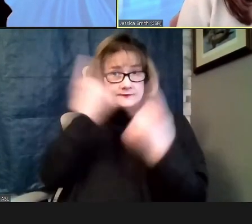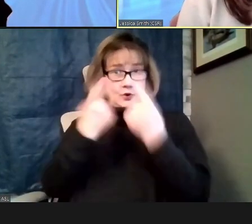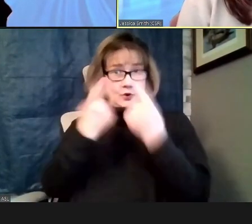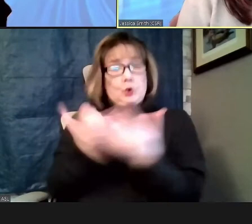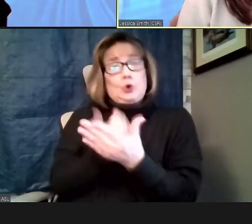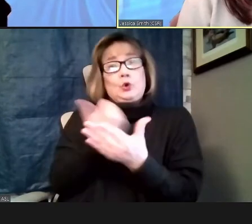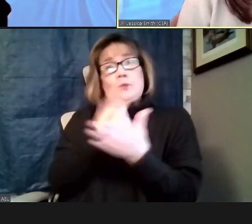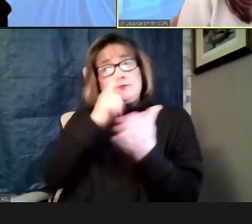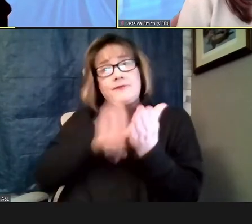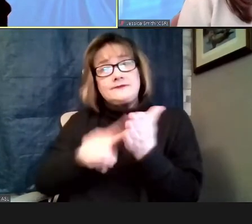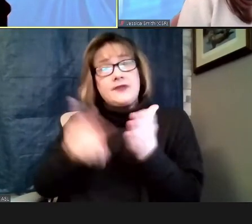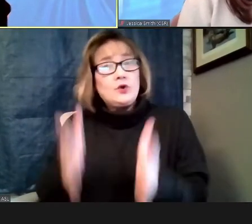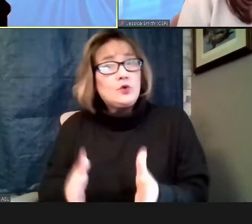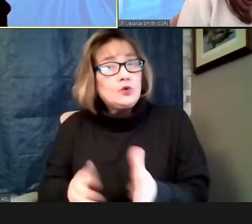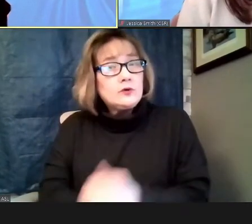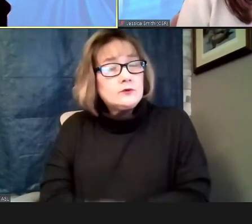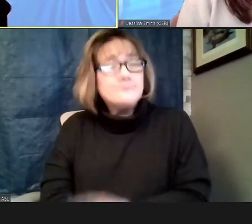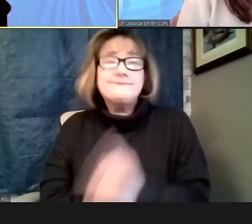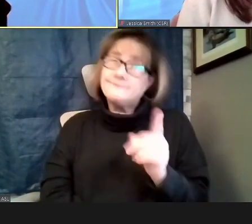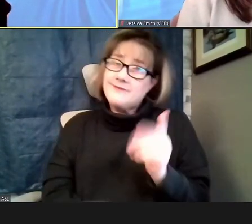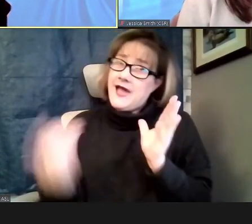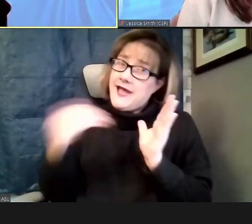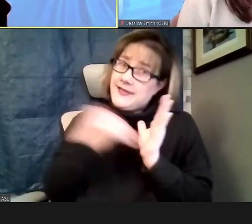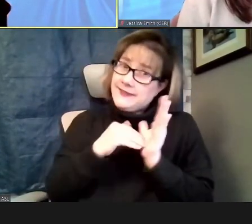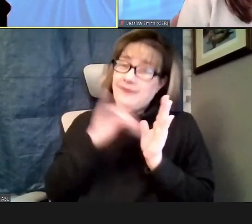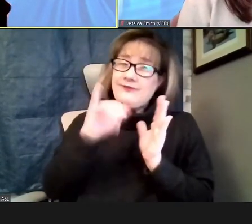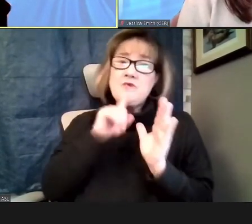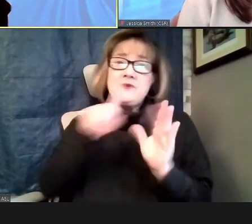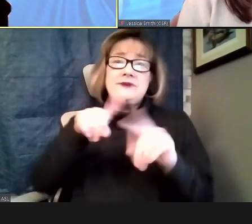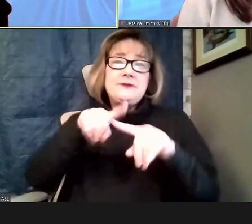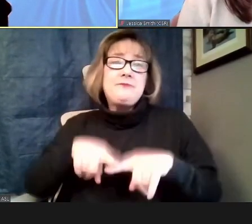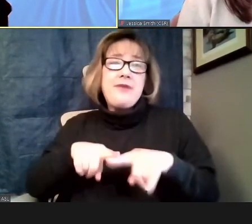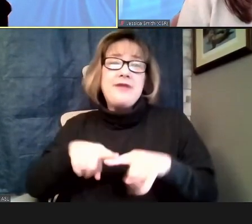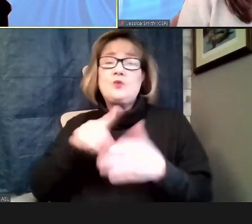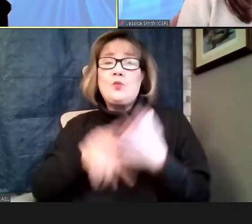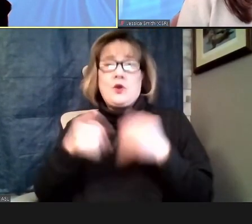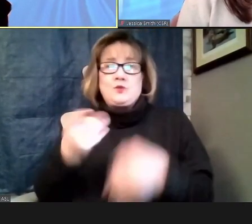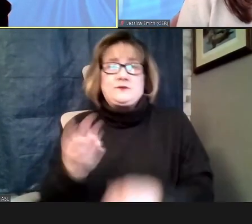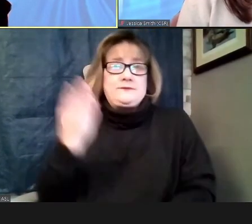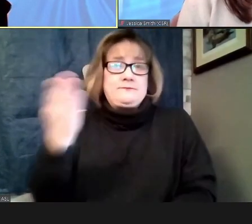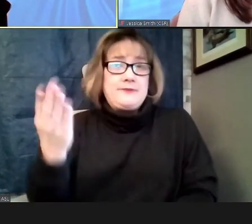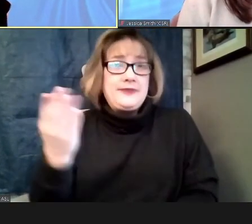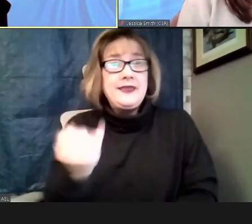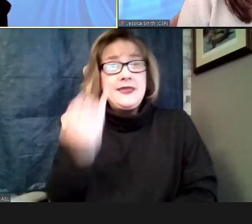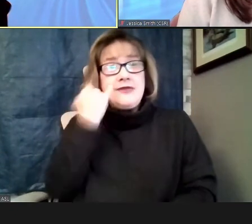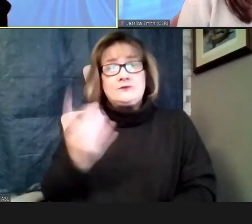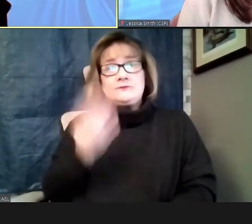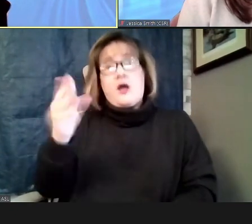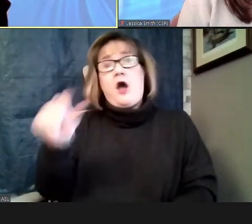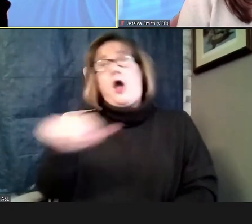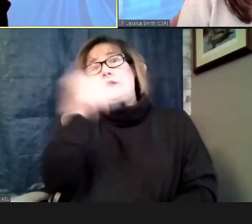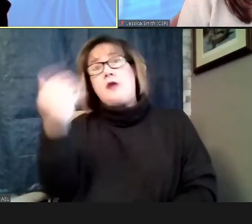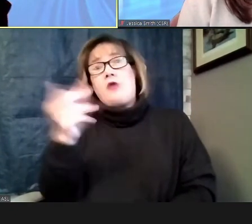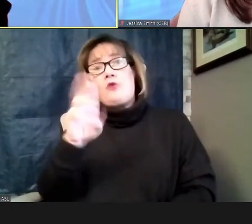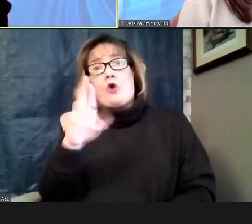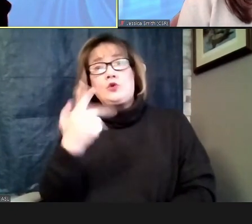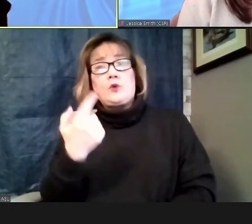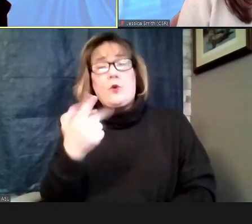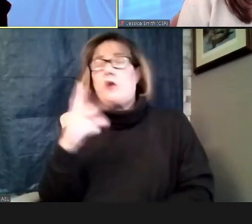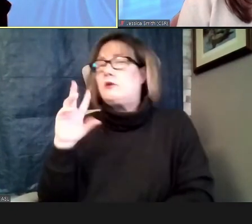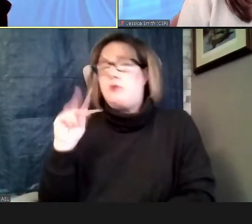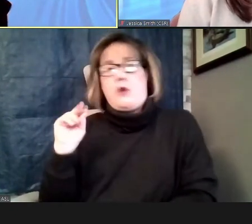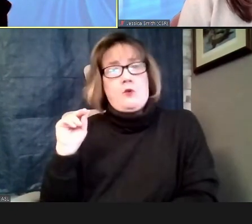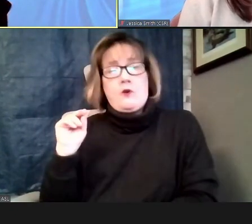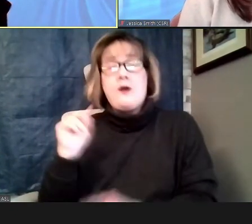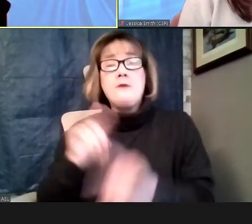investigator? Well, again, that depends on what you're submitting. So if you're submitting another R21, no. But if you